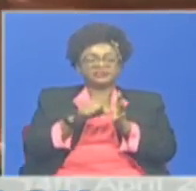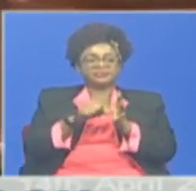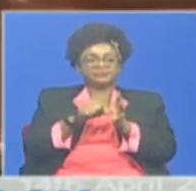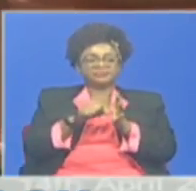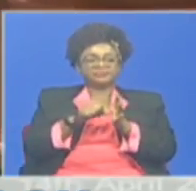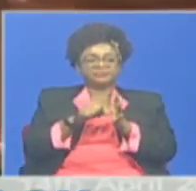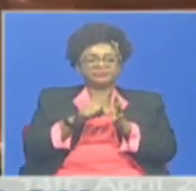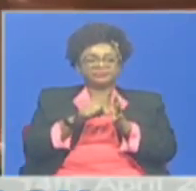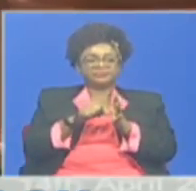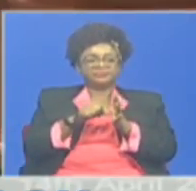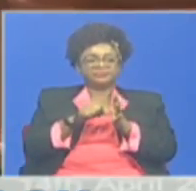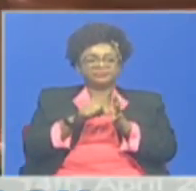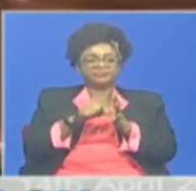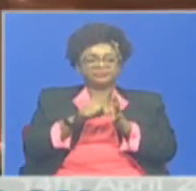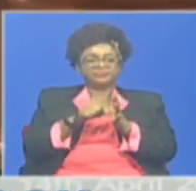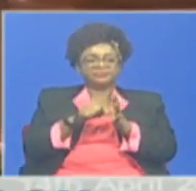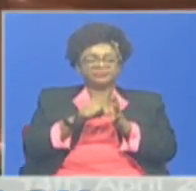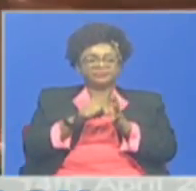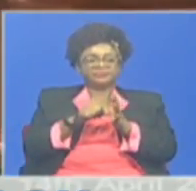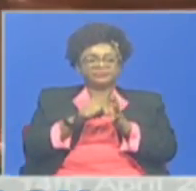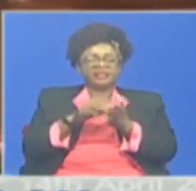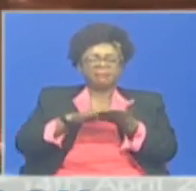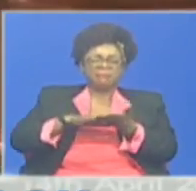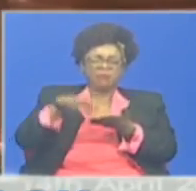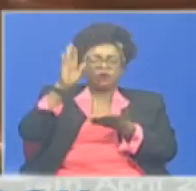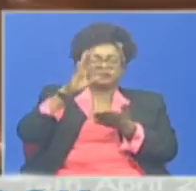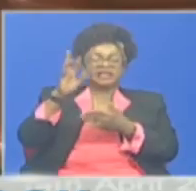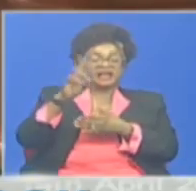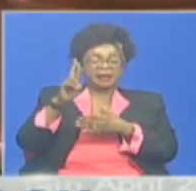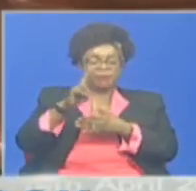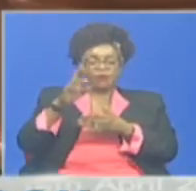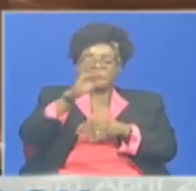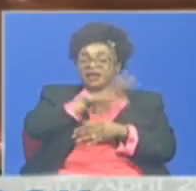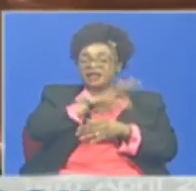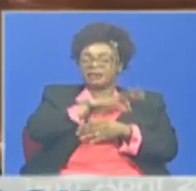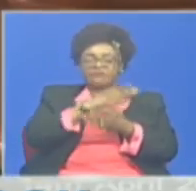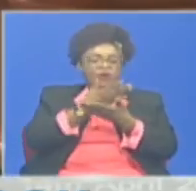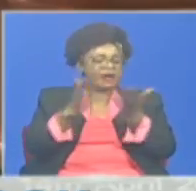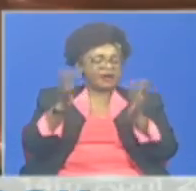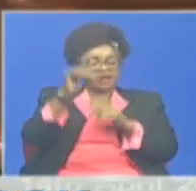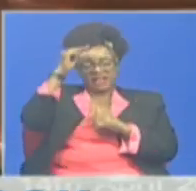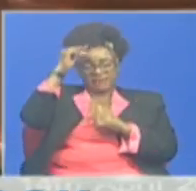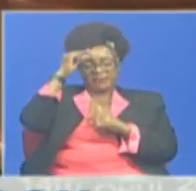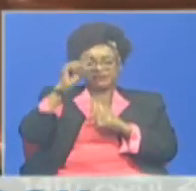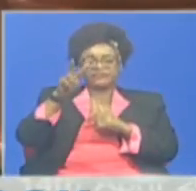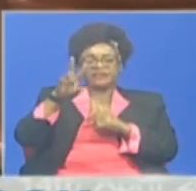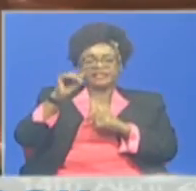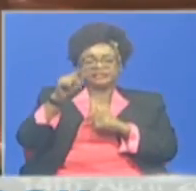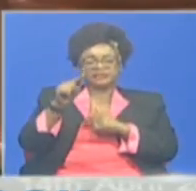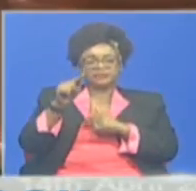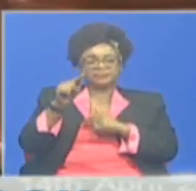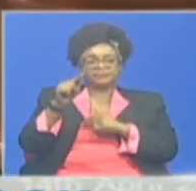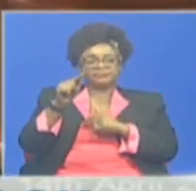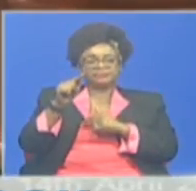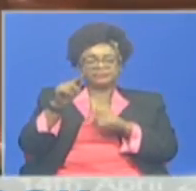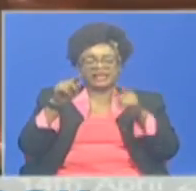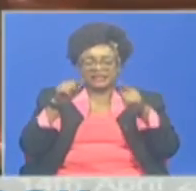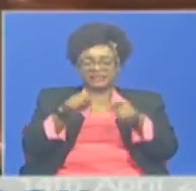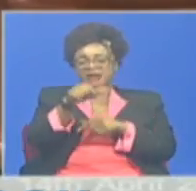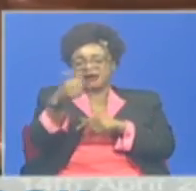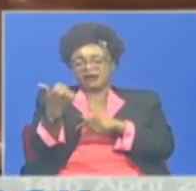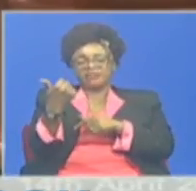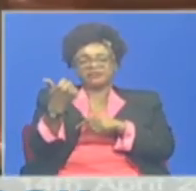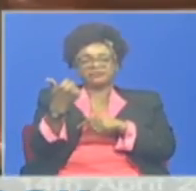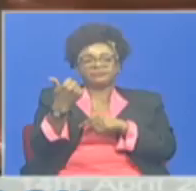sources of income for any government is VAT, income tax, and these other predictable